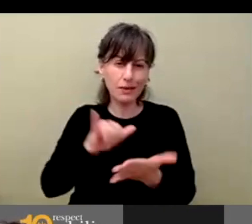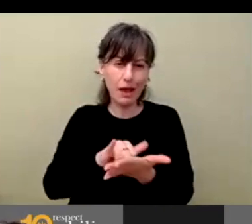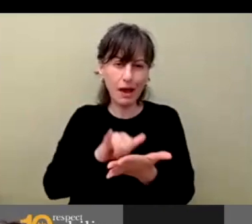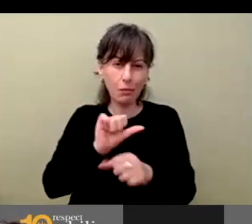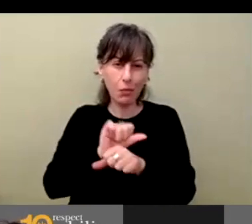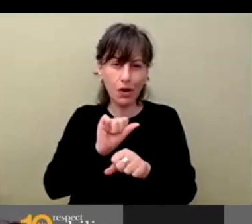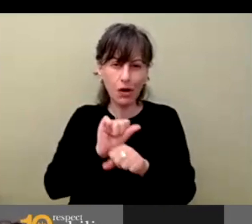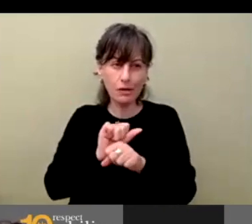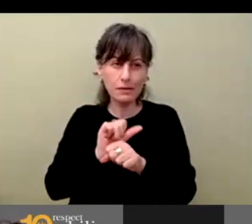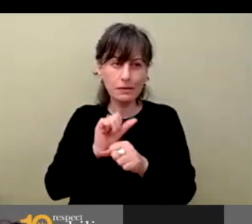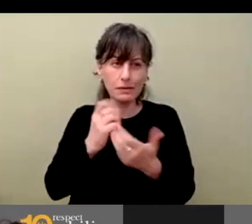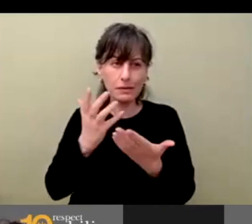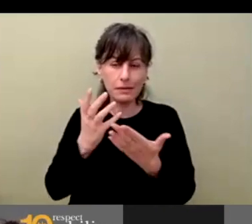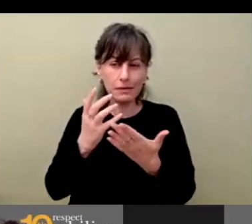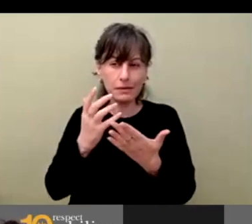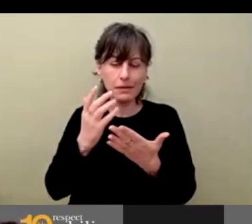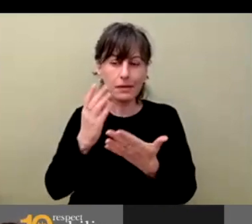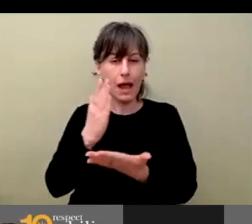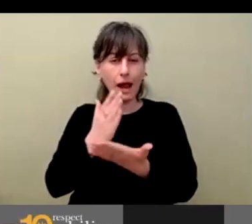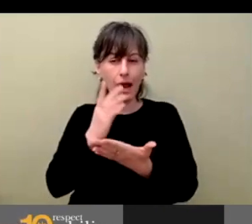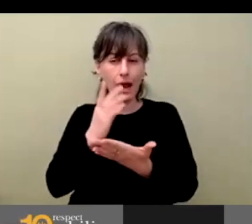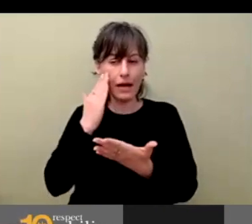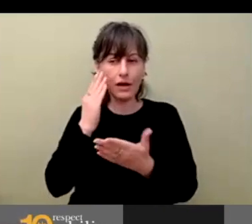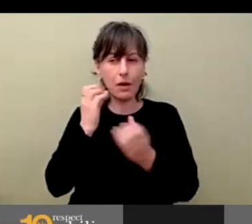days to me, I know a lot of people